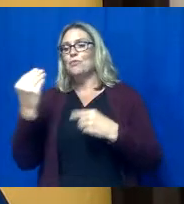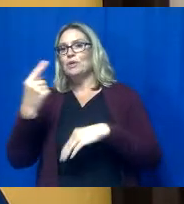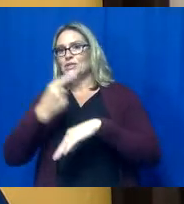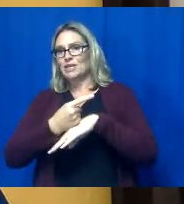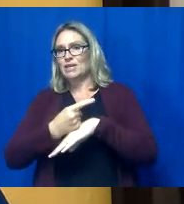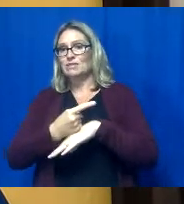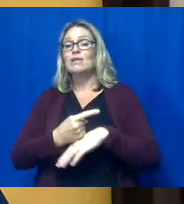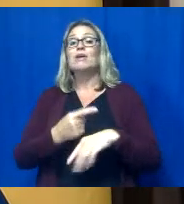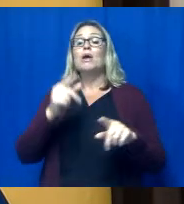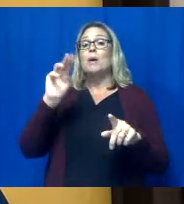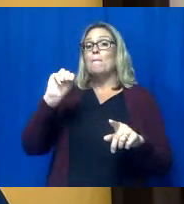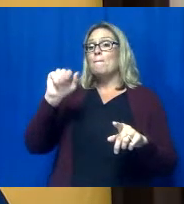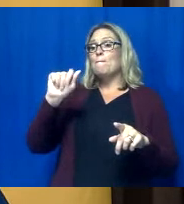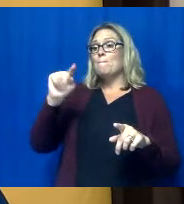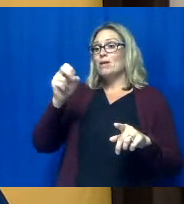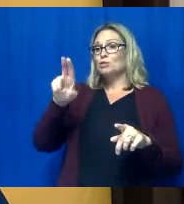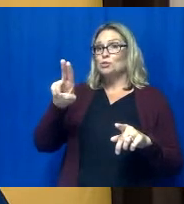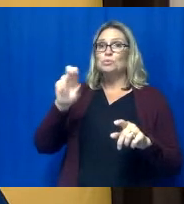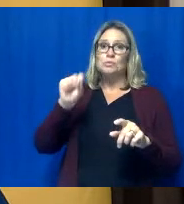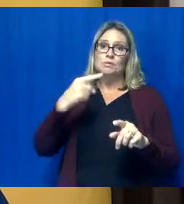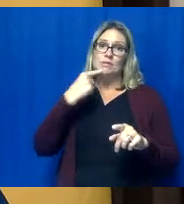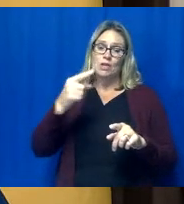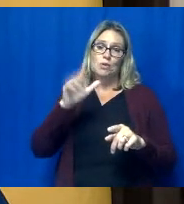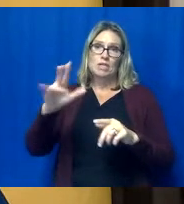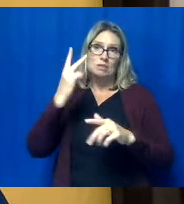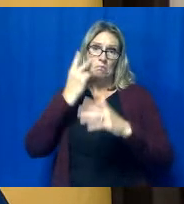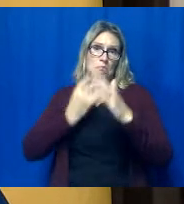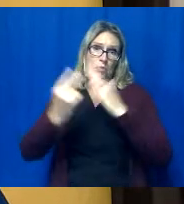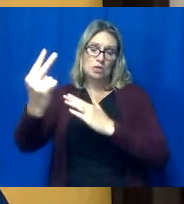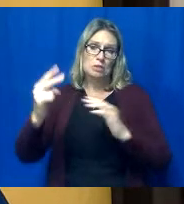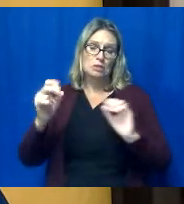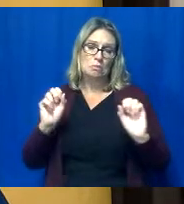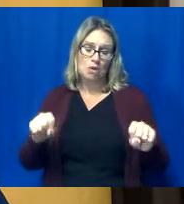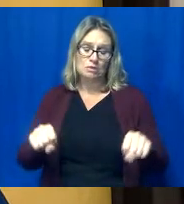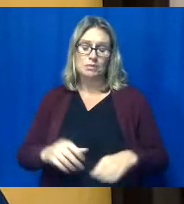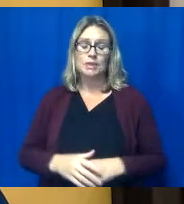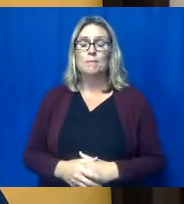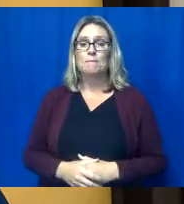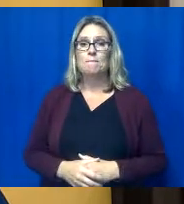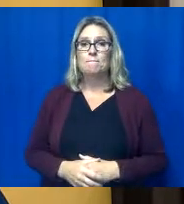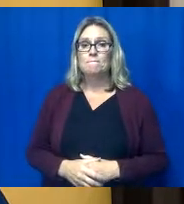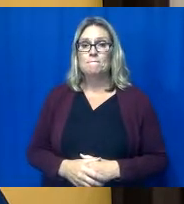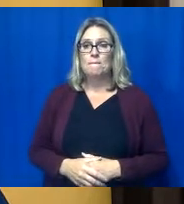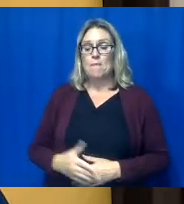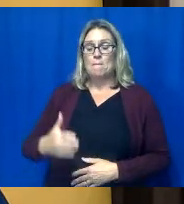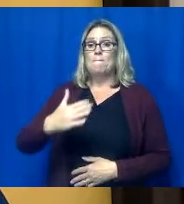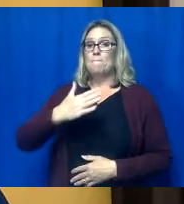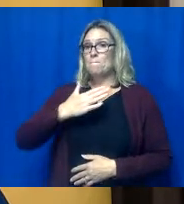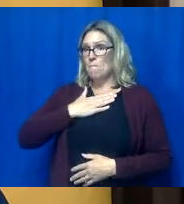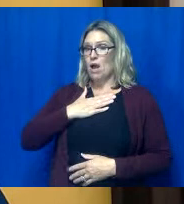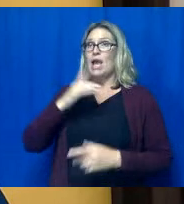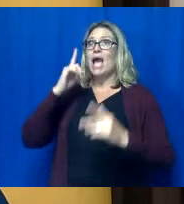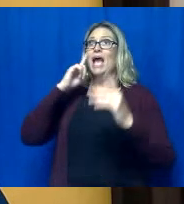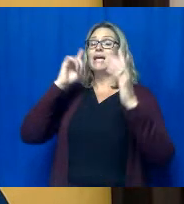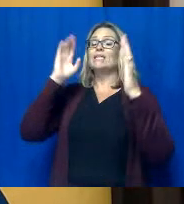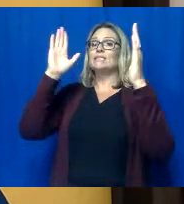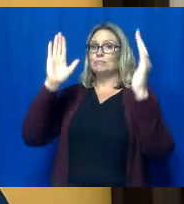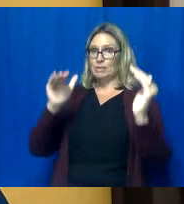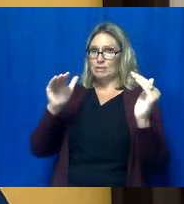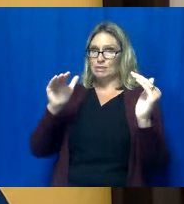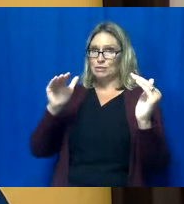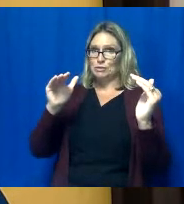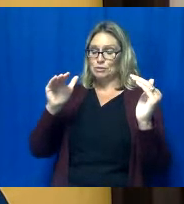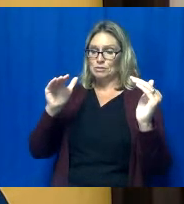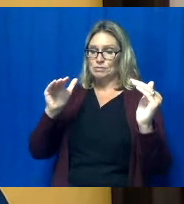forecasting is. What I can tell you is that my expectation is that within